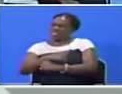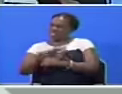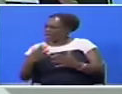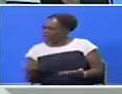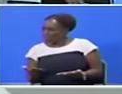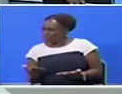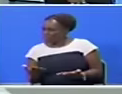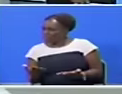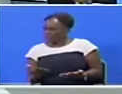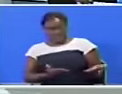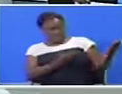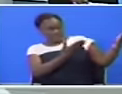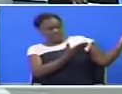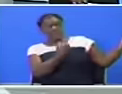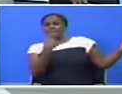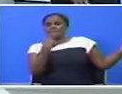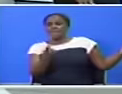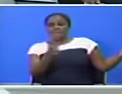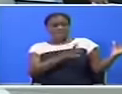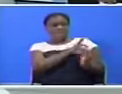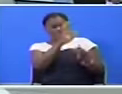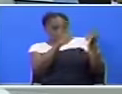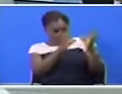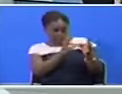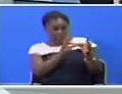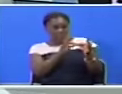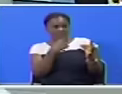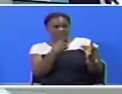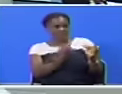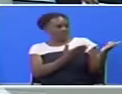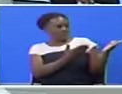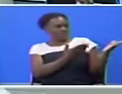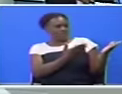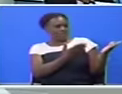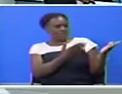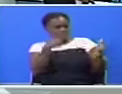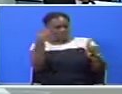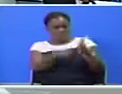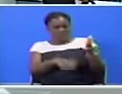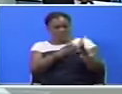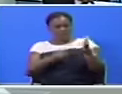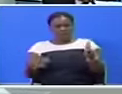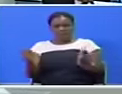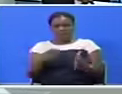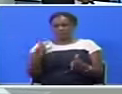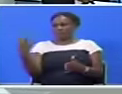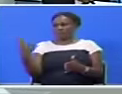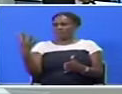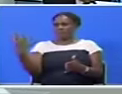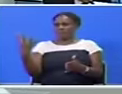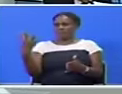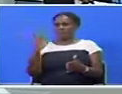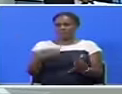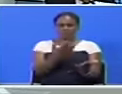it. Now, this is what he said. This is a specific claim we're going to check out tonight. The duty waiver was made in April. We actually asked importers to import